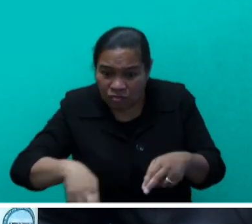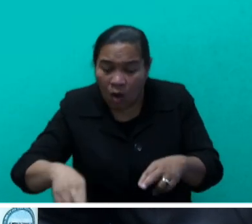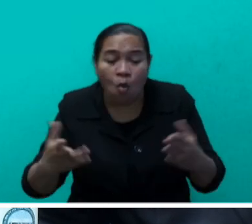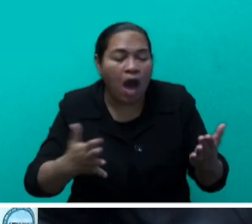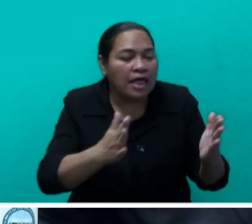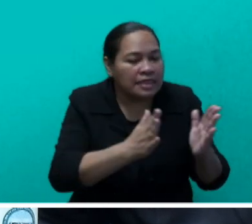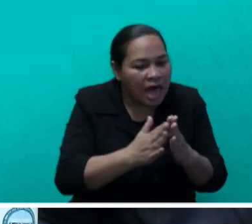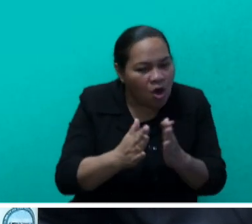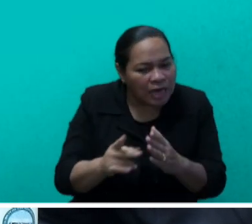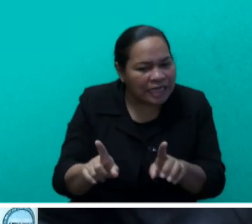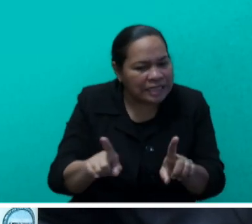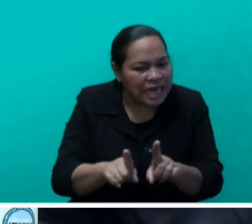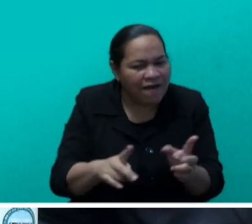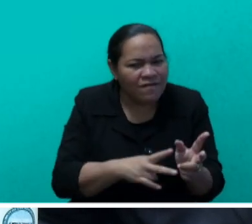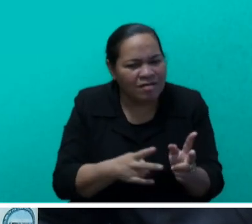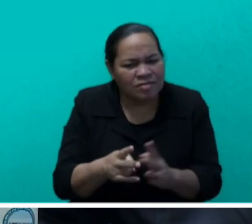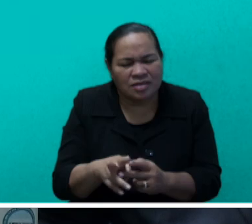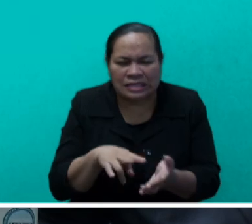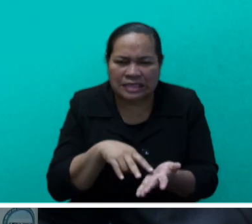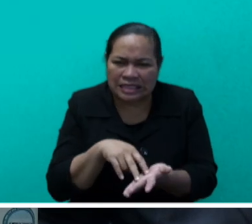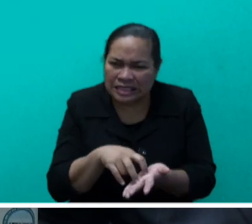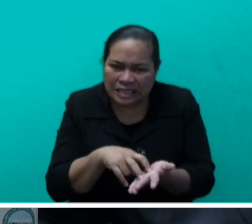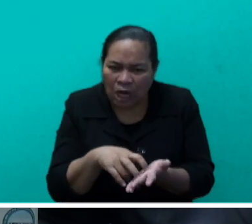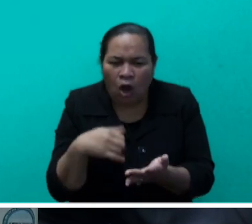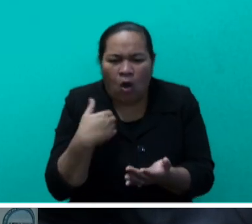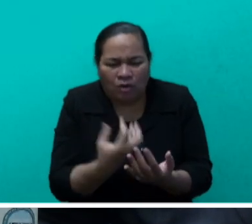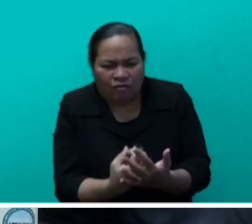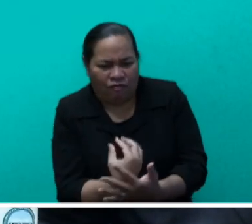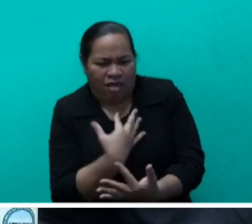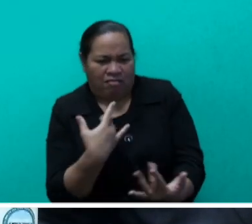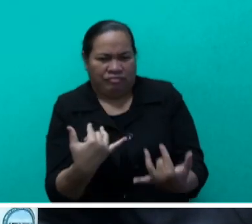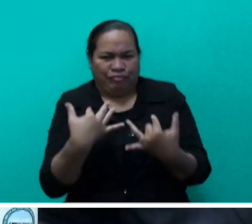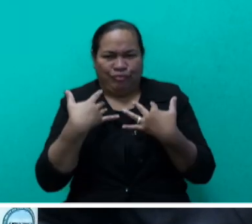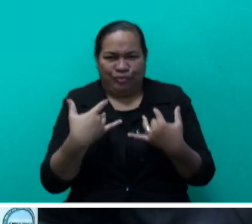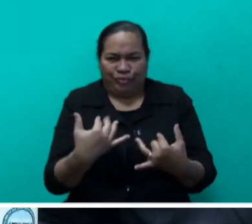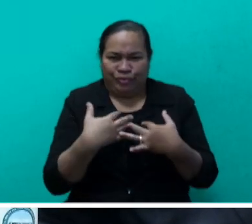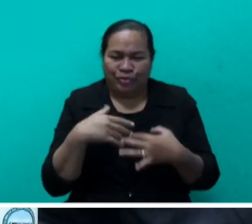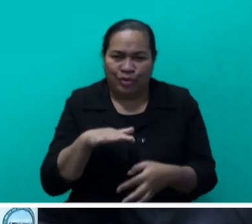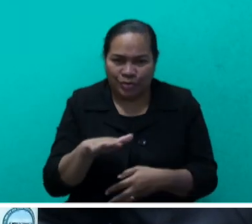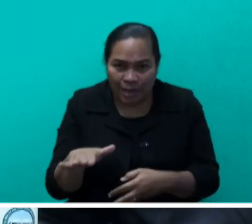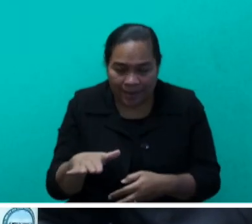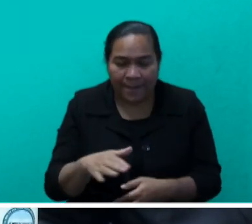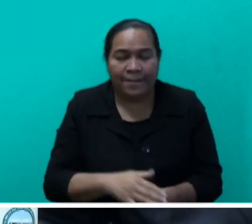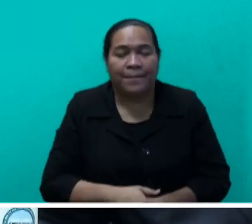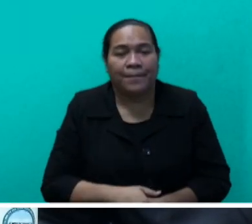villages are particularly vulnerable to these flooding events. Mr. Speaker, sir,